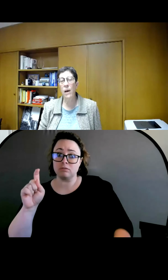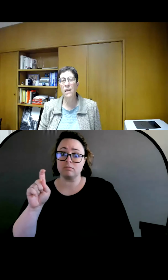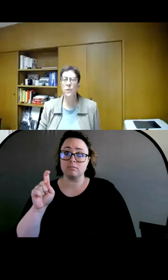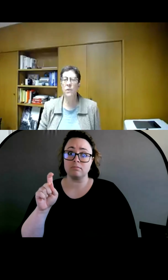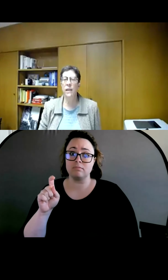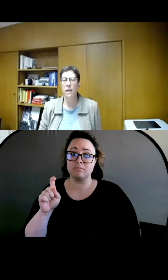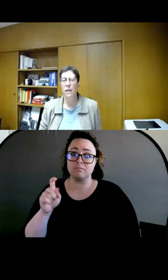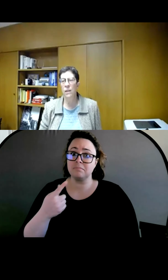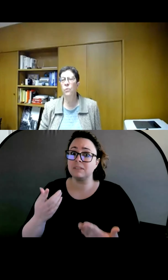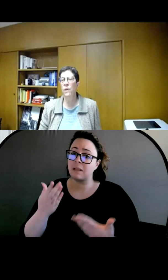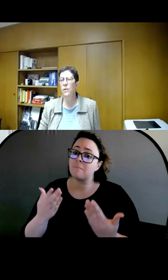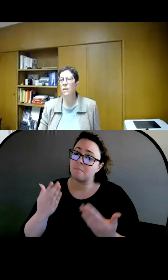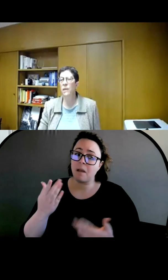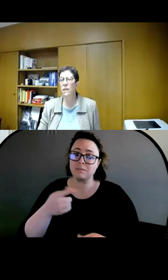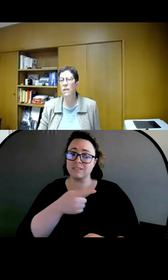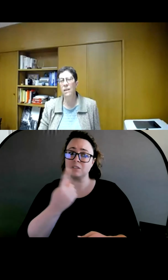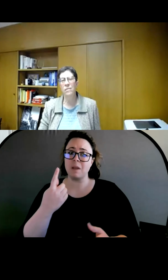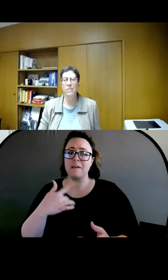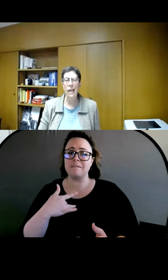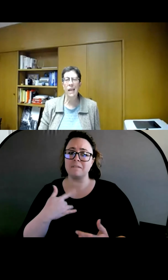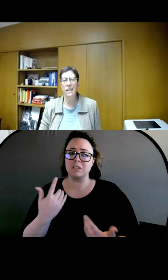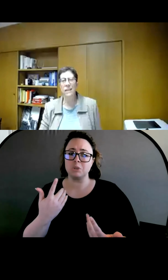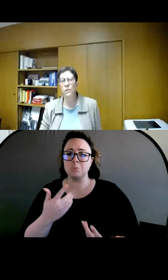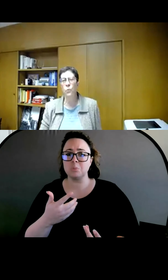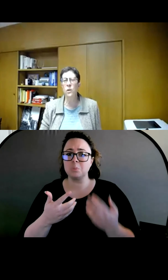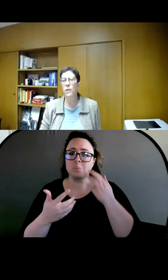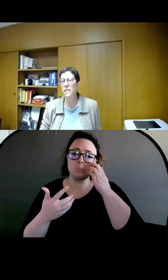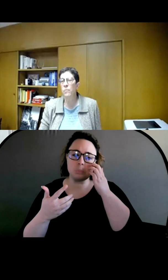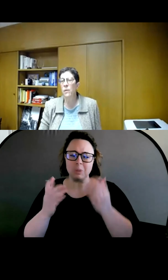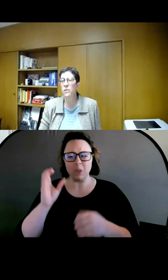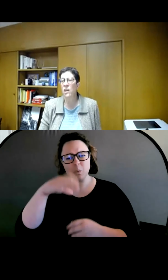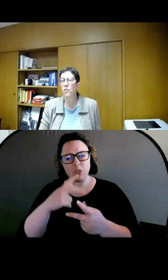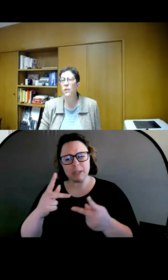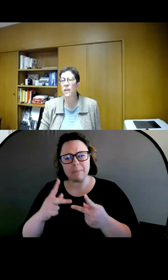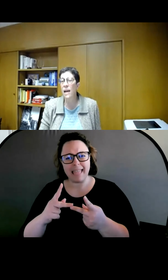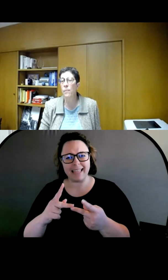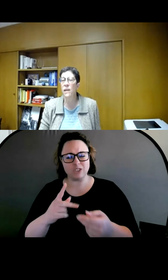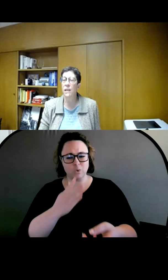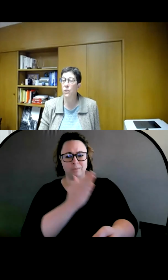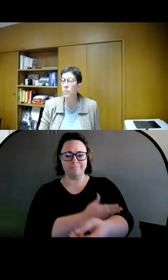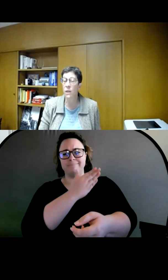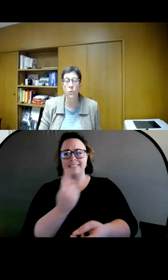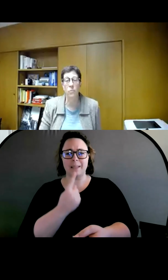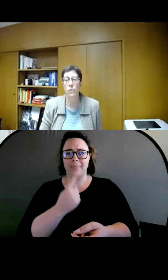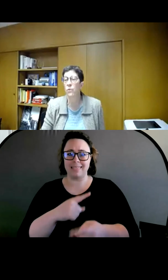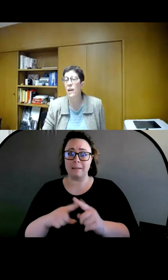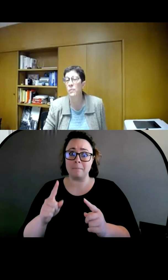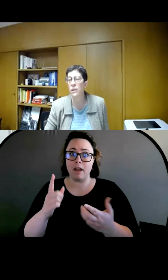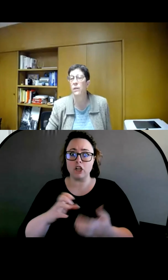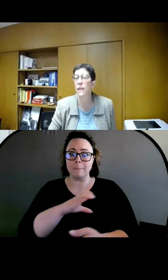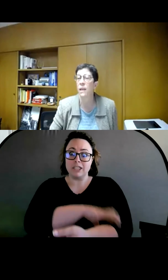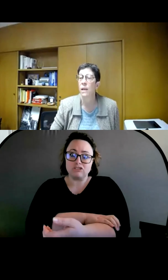Yeah, possible, right? This one, I'm going to be, it's a weird place to bump yourself, but it could happen. It could be a grit